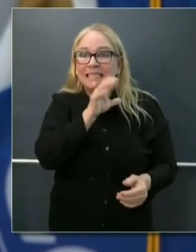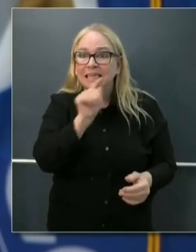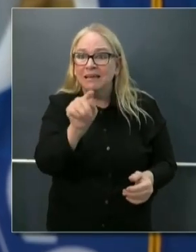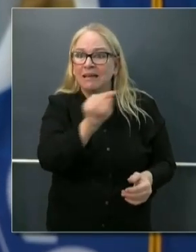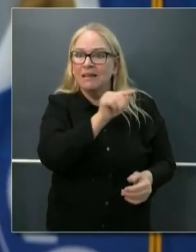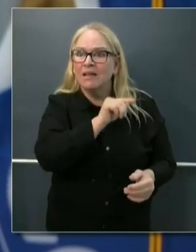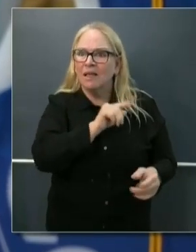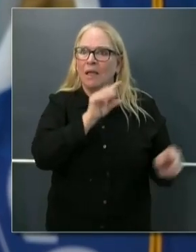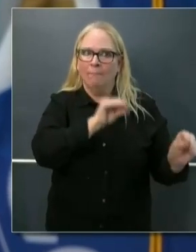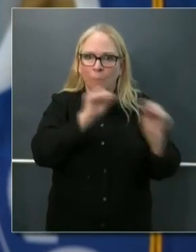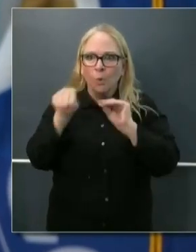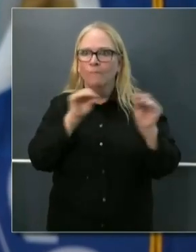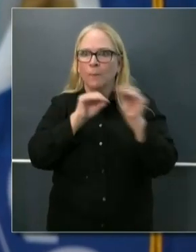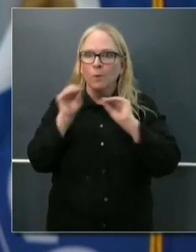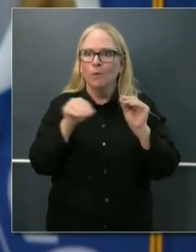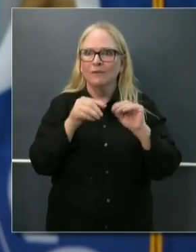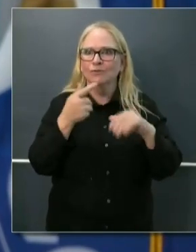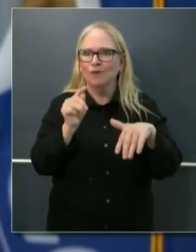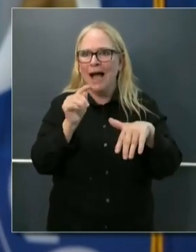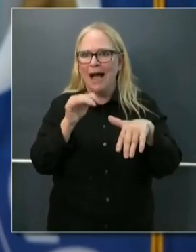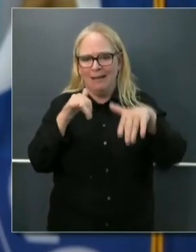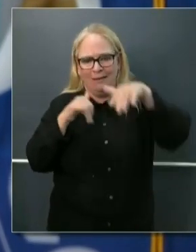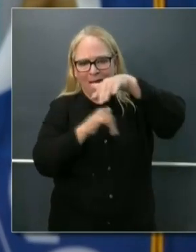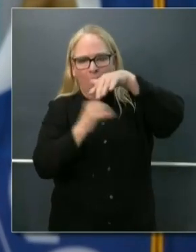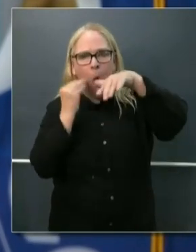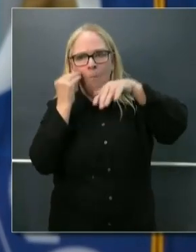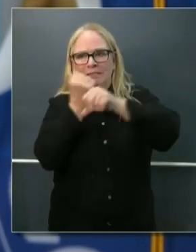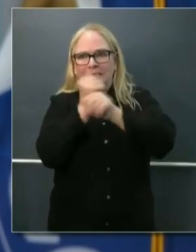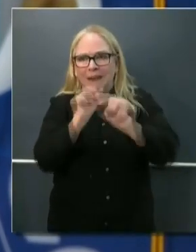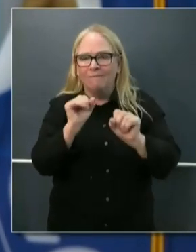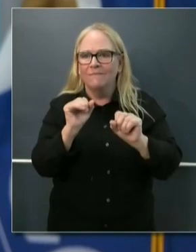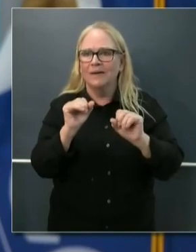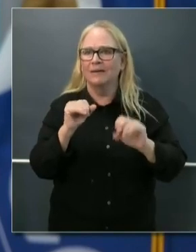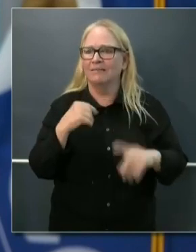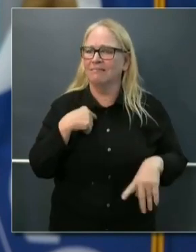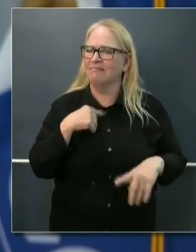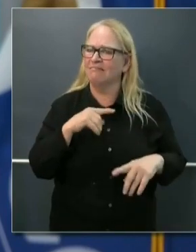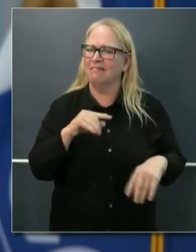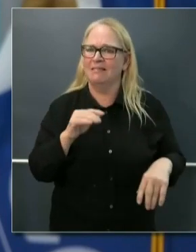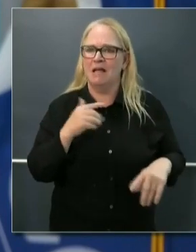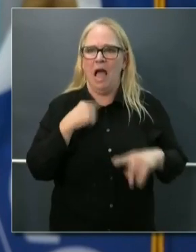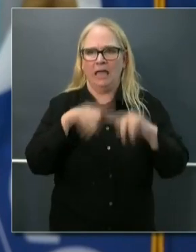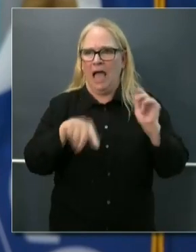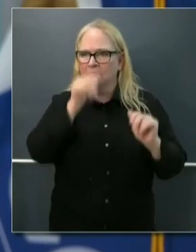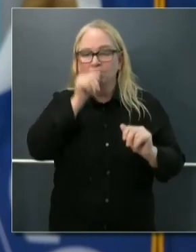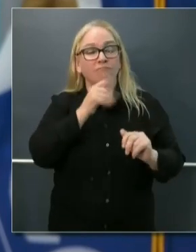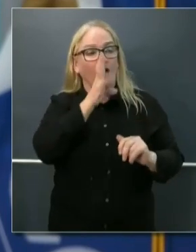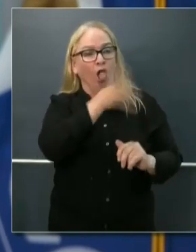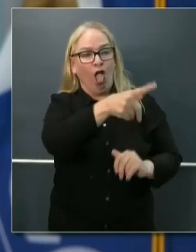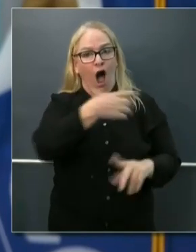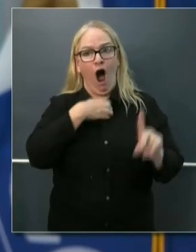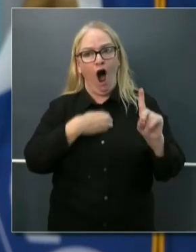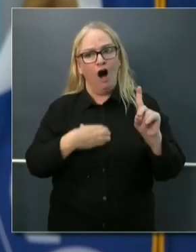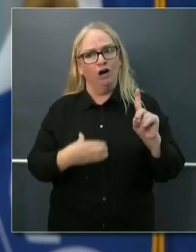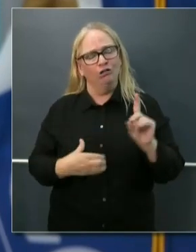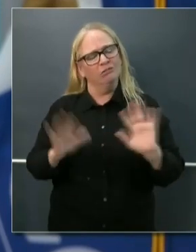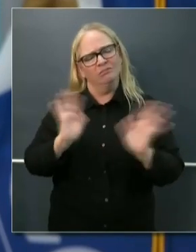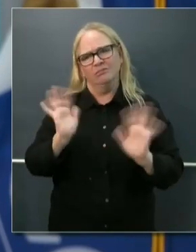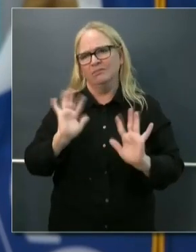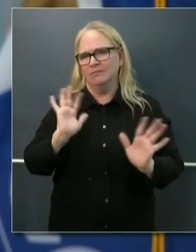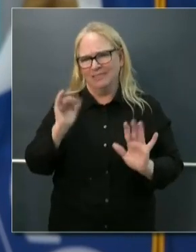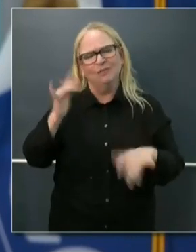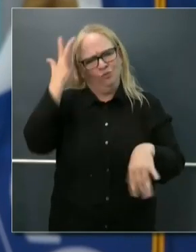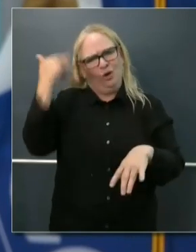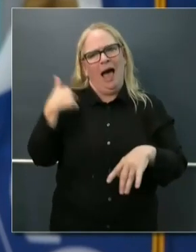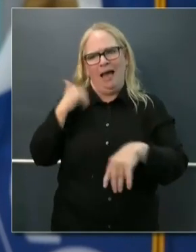like a home. We know we can't tolerate hunger. That's why we're so excited today by the partnership with our restaurants. We've been delivering more meals than ever